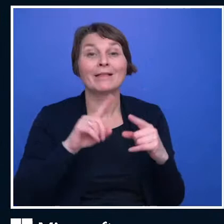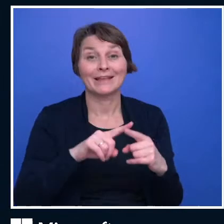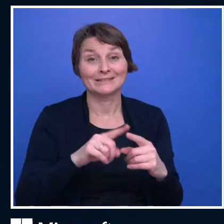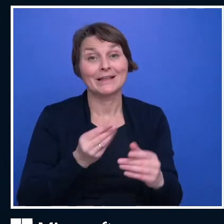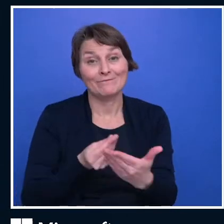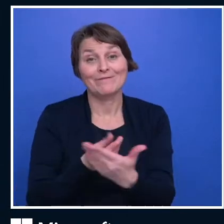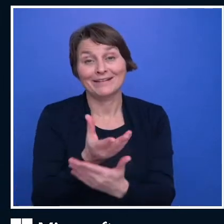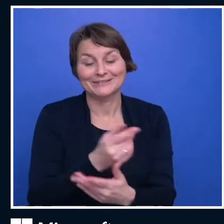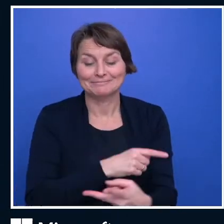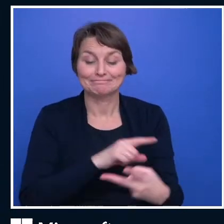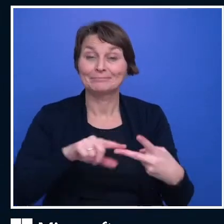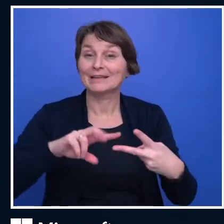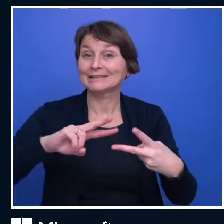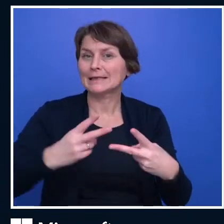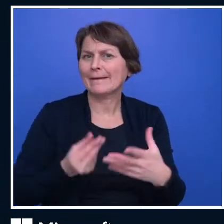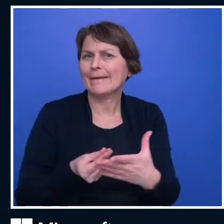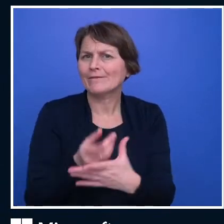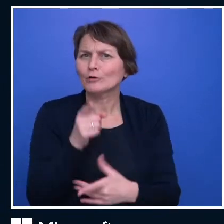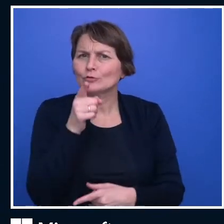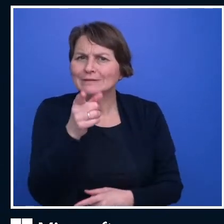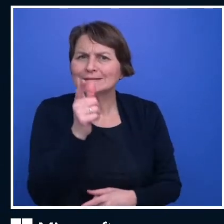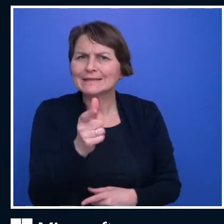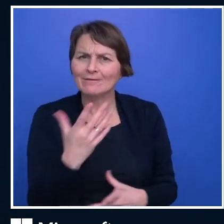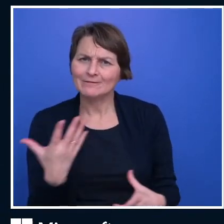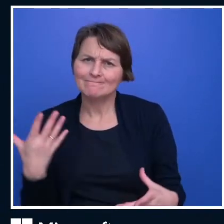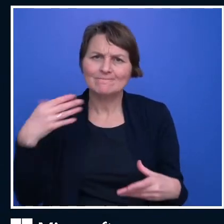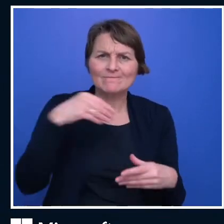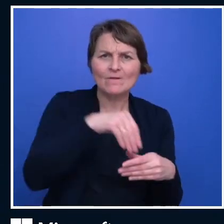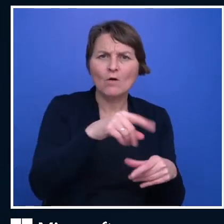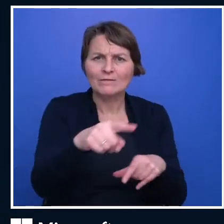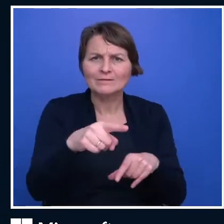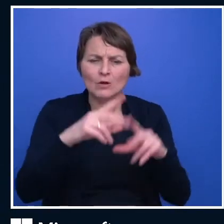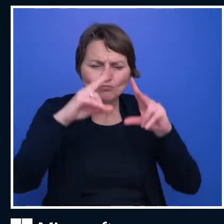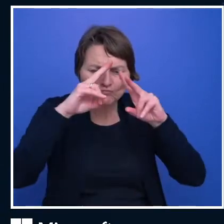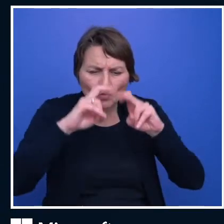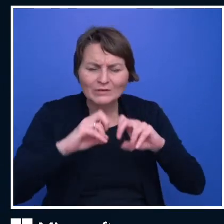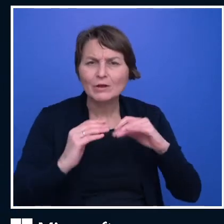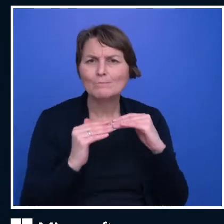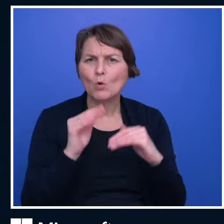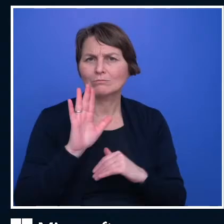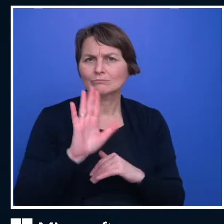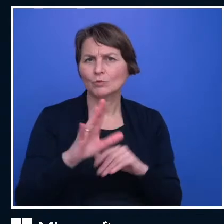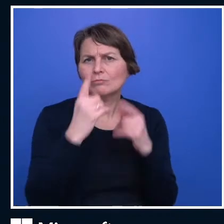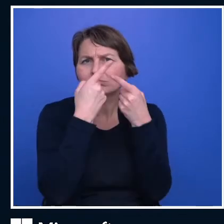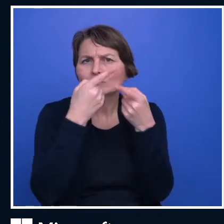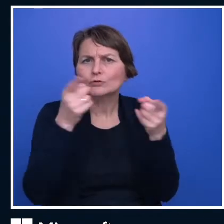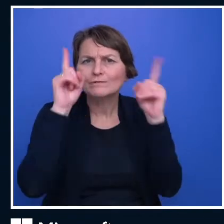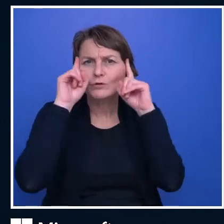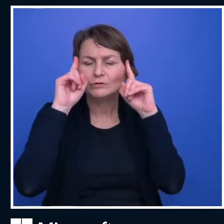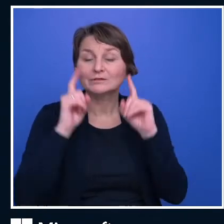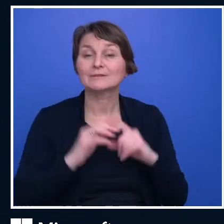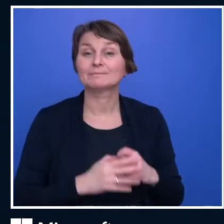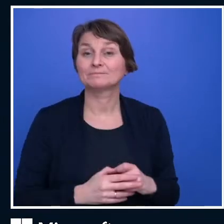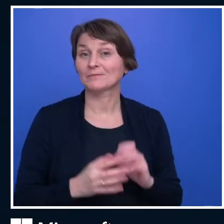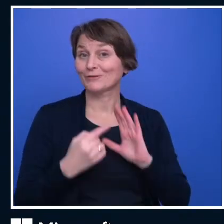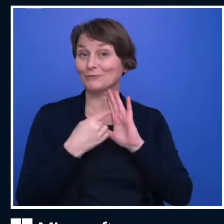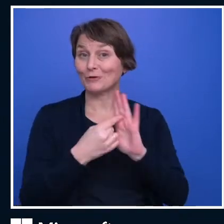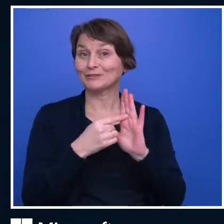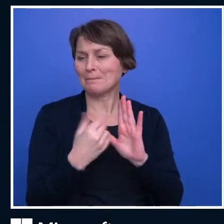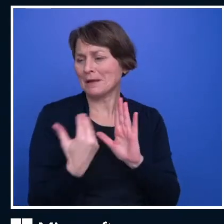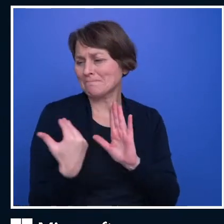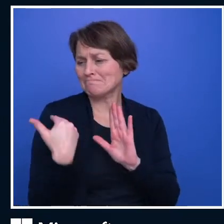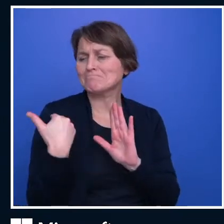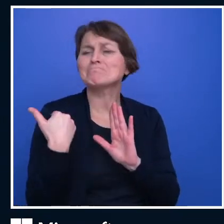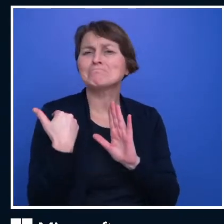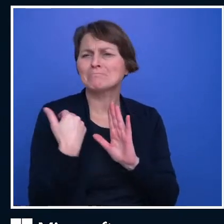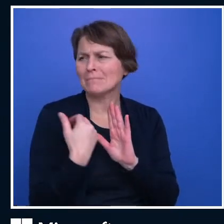in research at your college or university, because I engaged in as part of a research seminar last